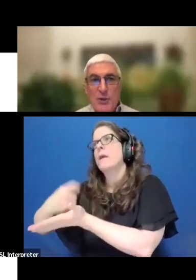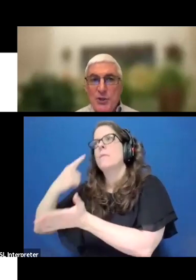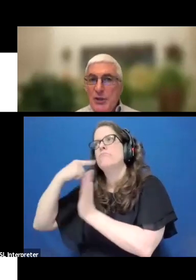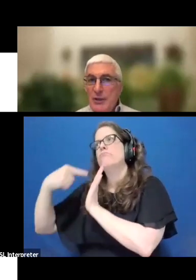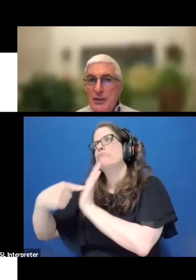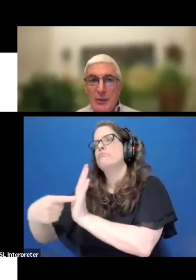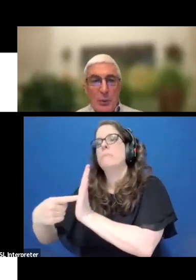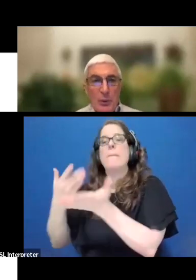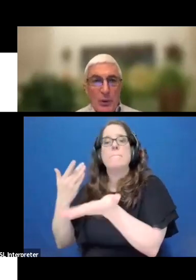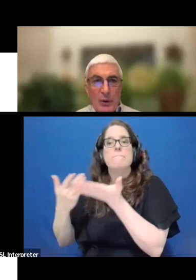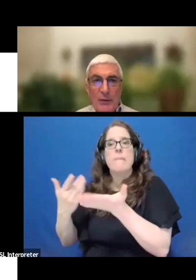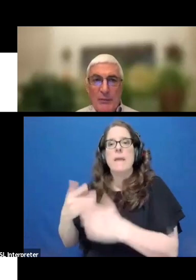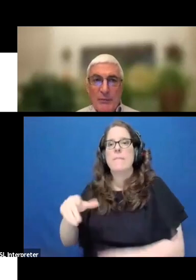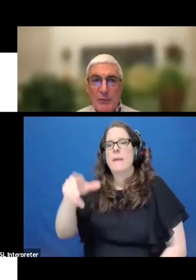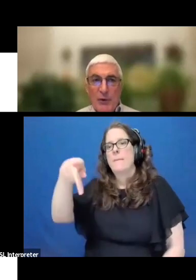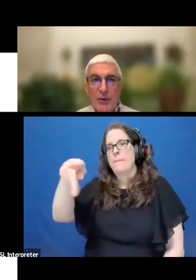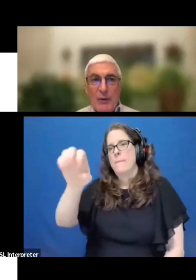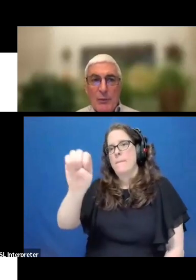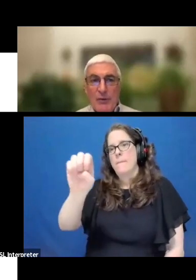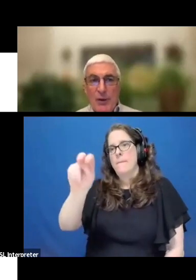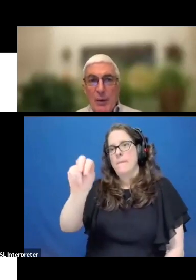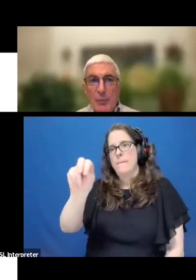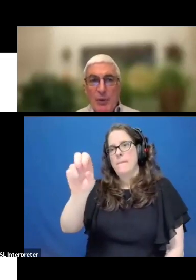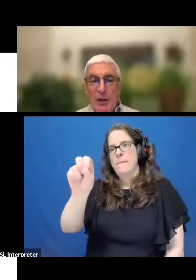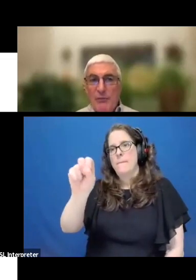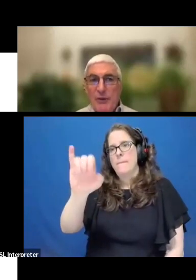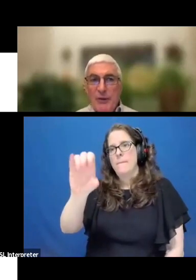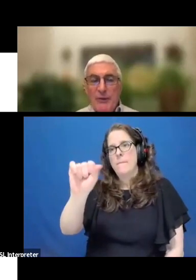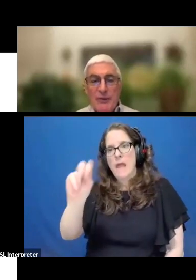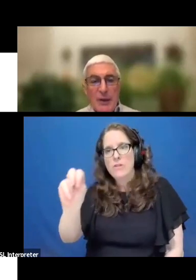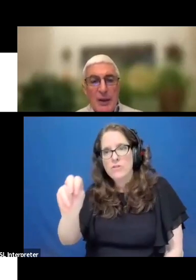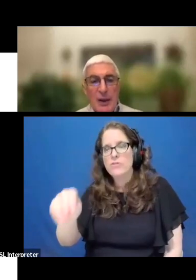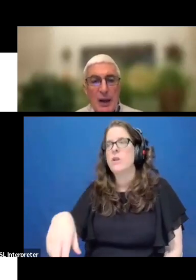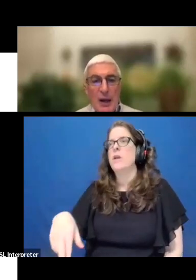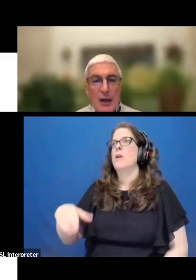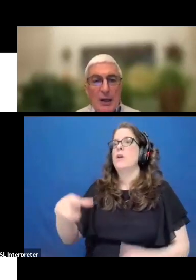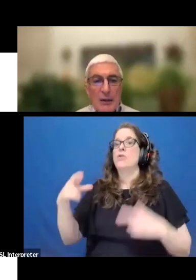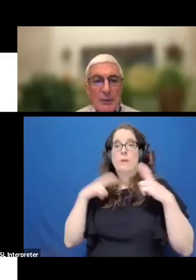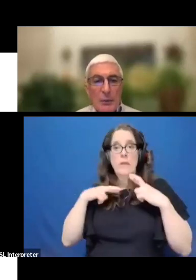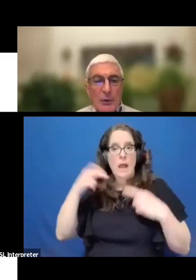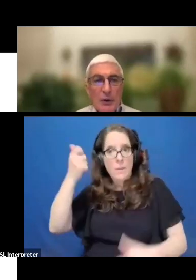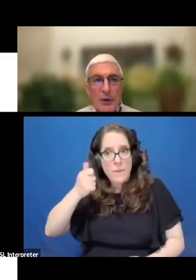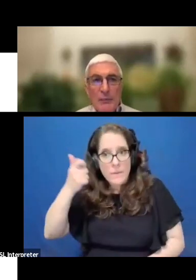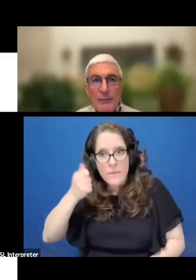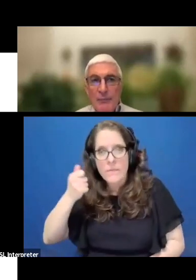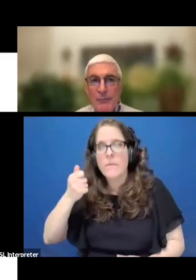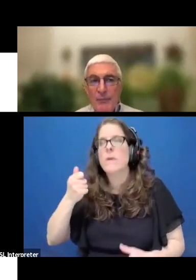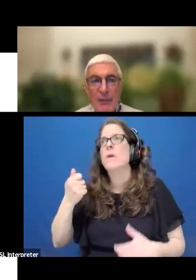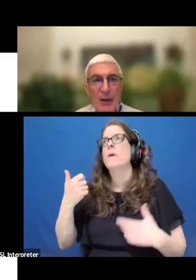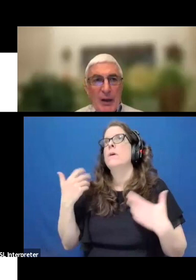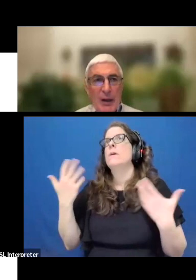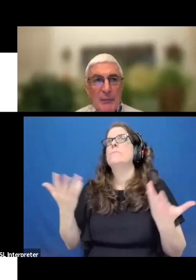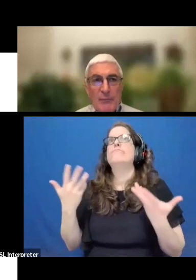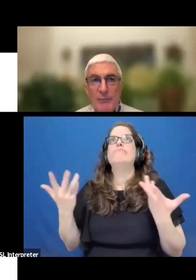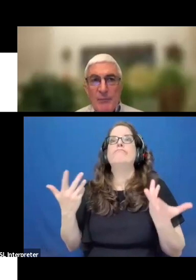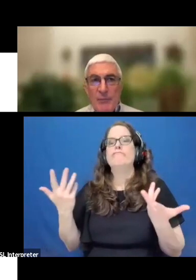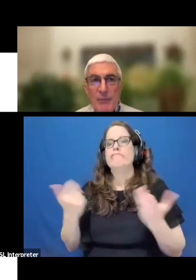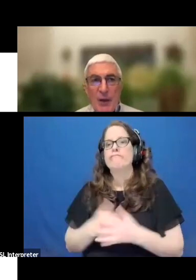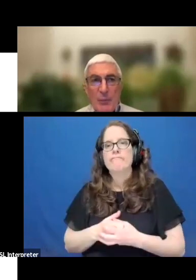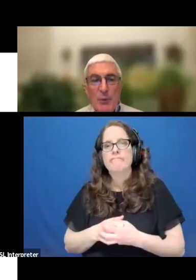a pension or retirement benefits or